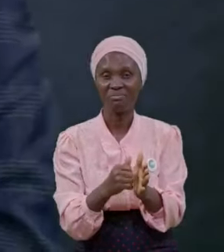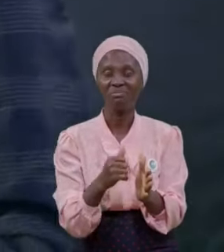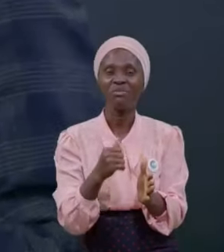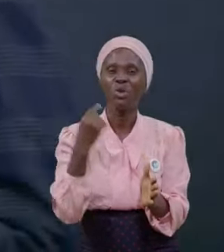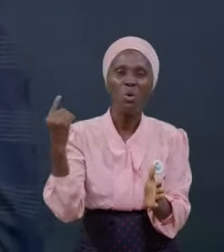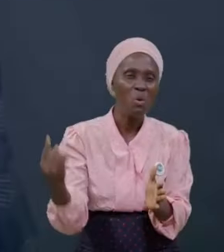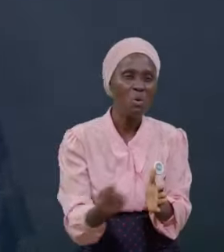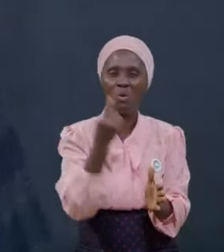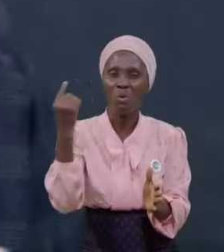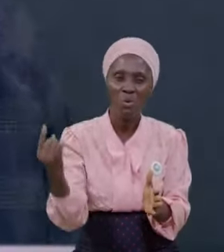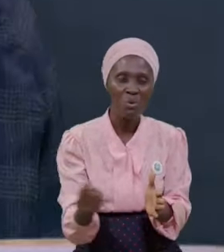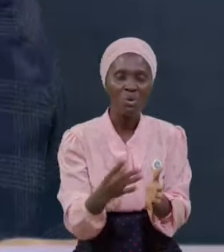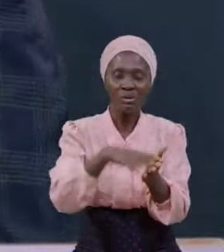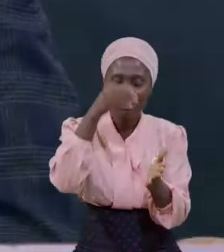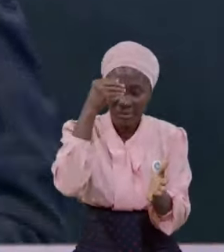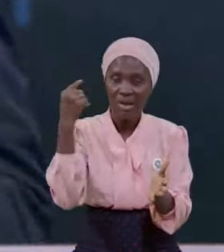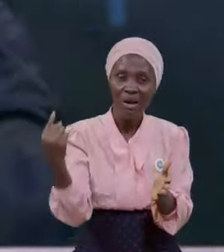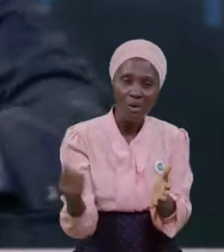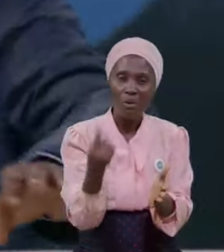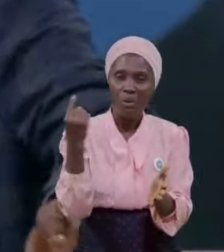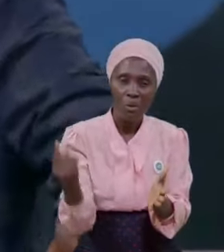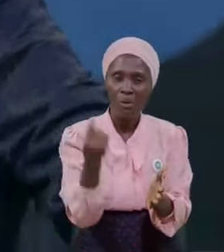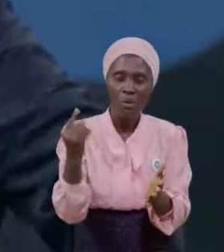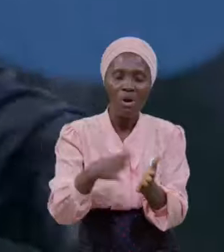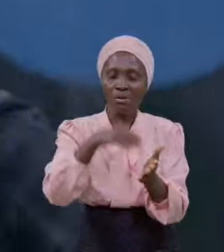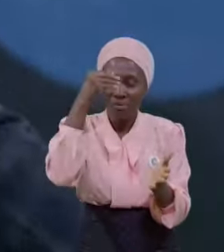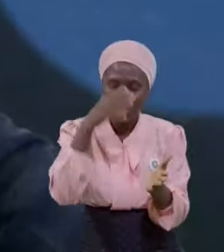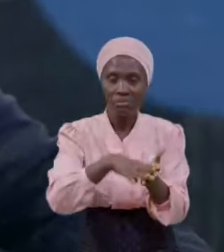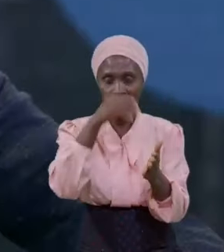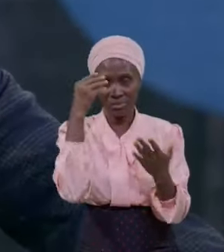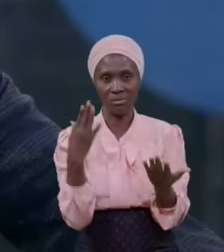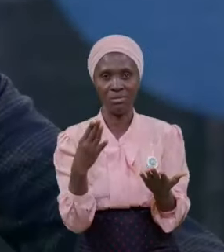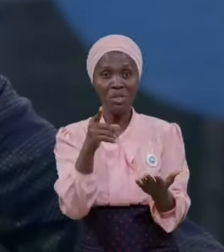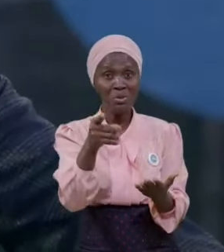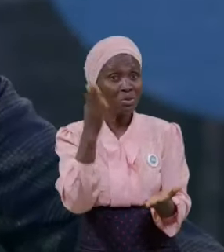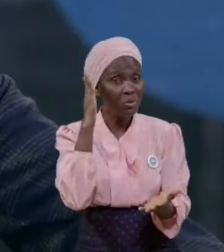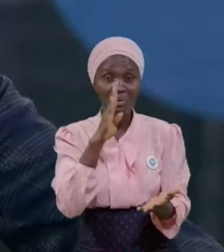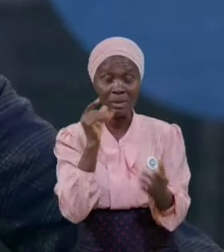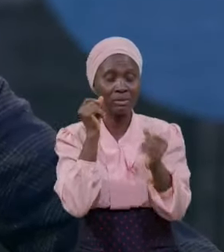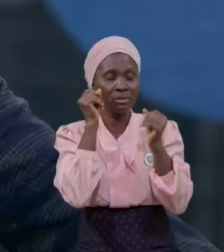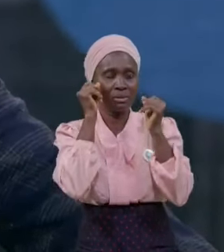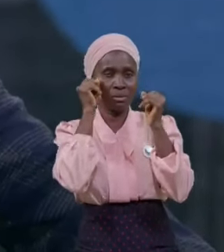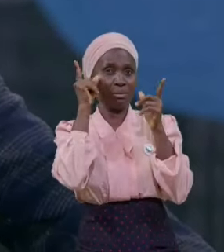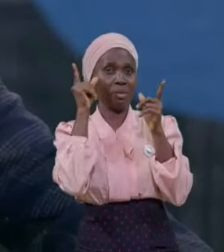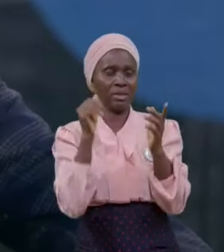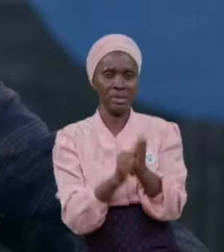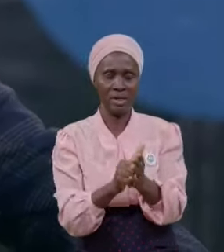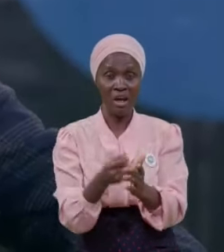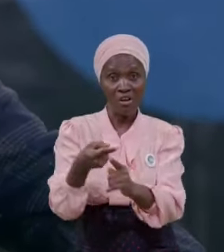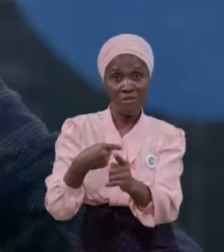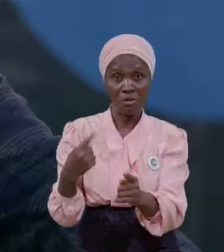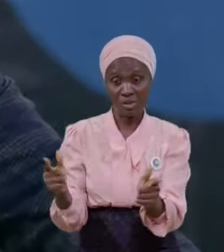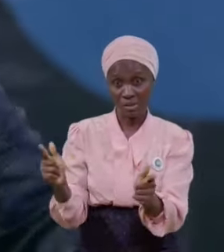ever learning, you wonder, from a little child, you may go into Sunday school. From a